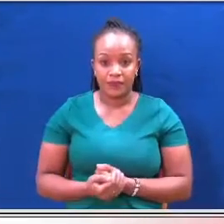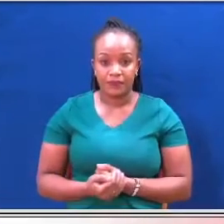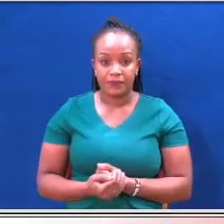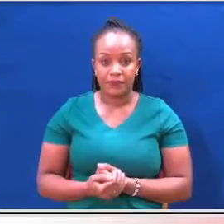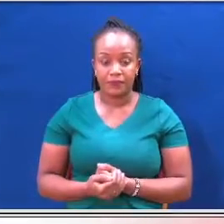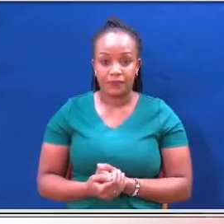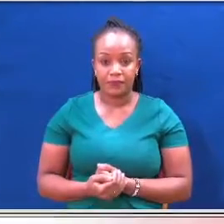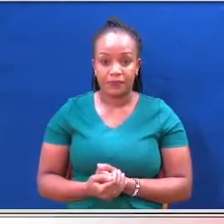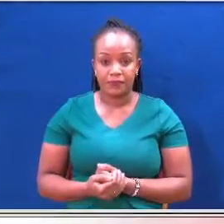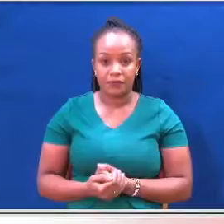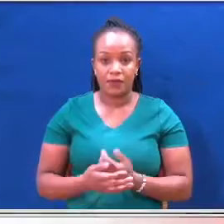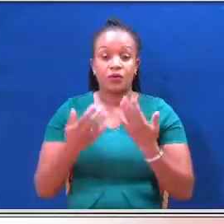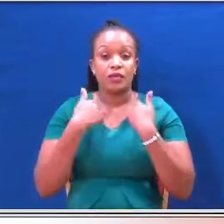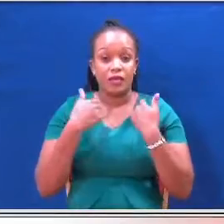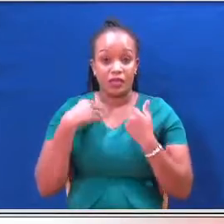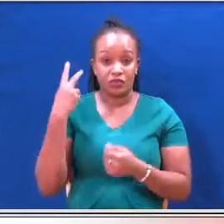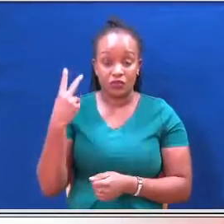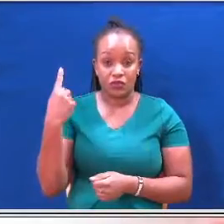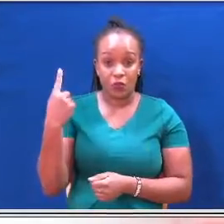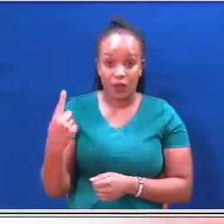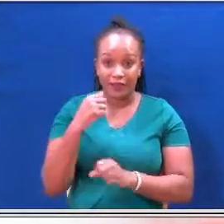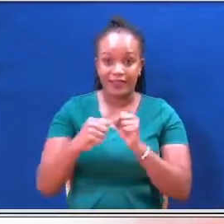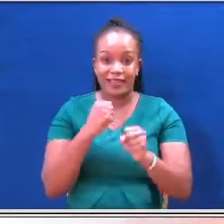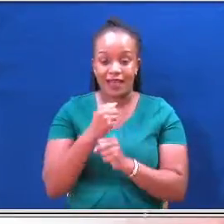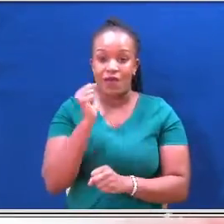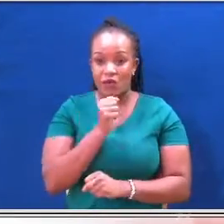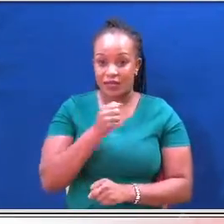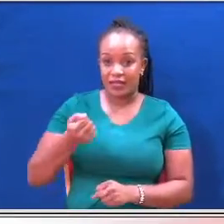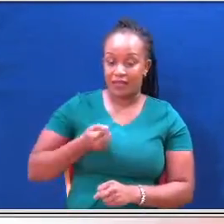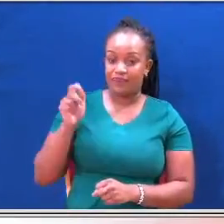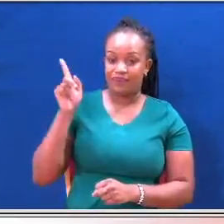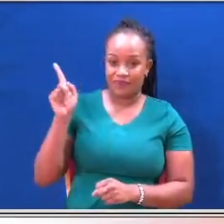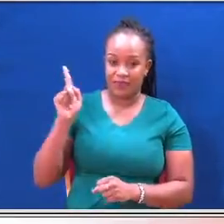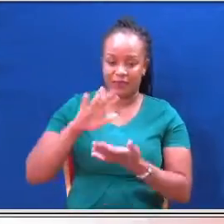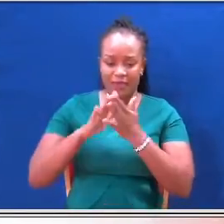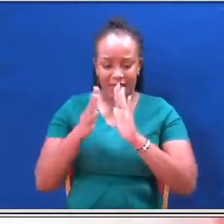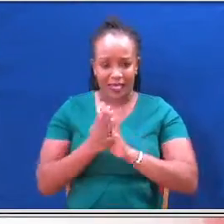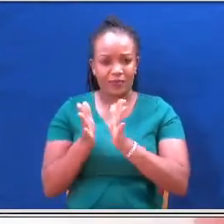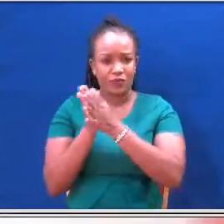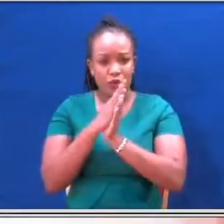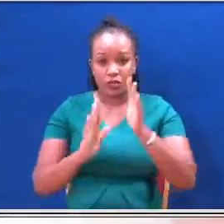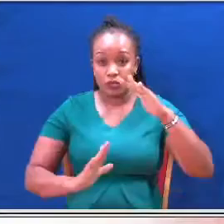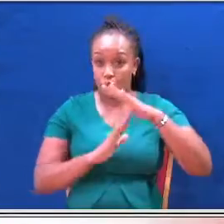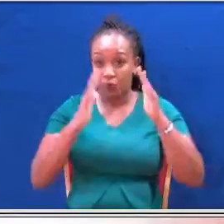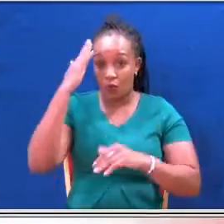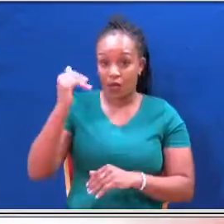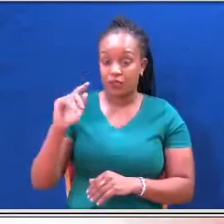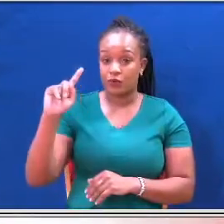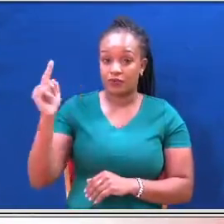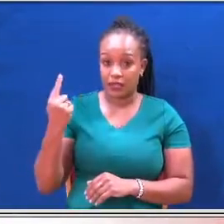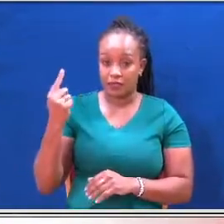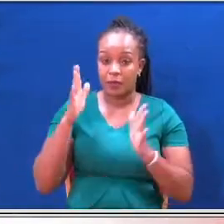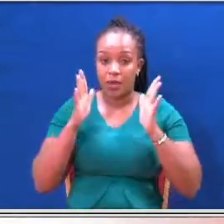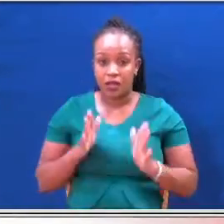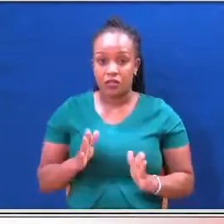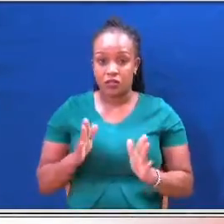Among them was 21-year-old Nosizi Ruben Dube, who made headlines last year for being the first Shona person in the